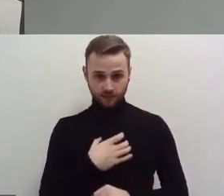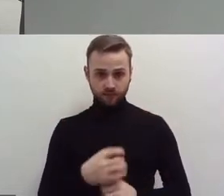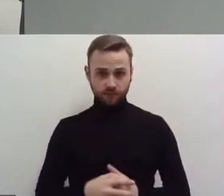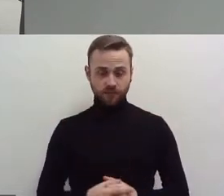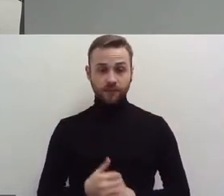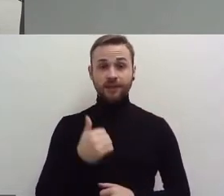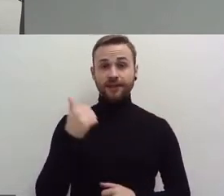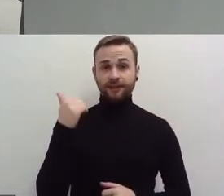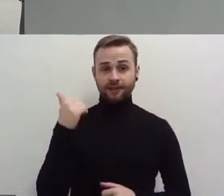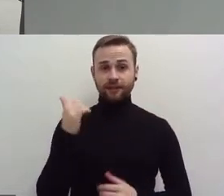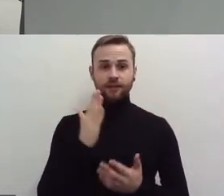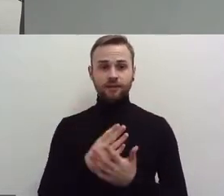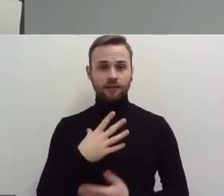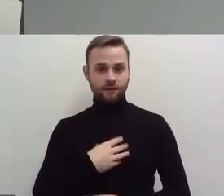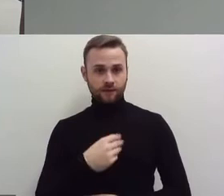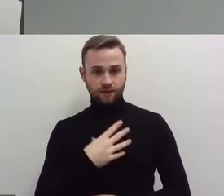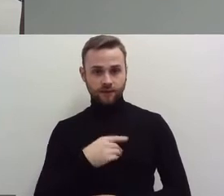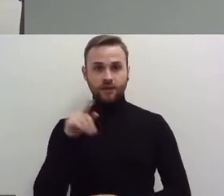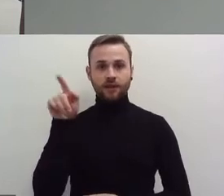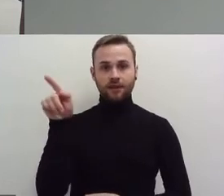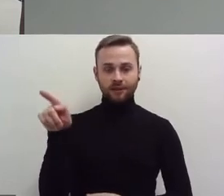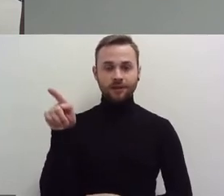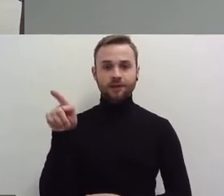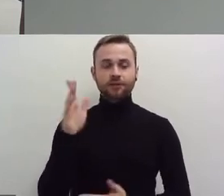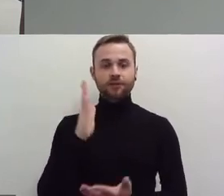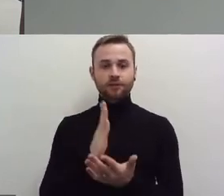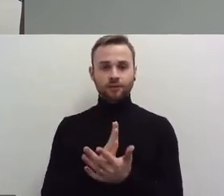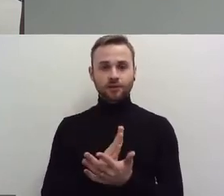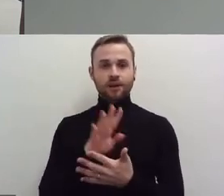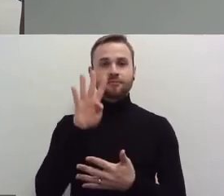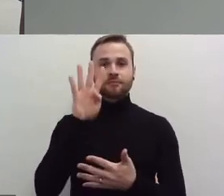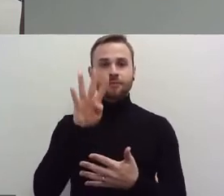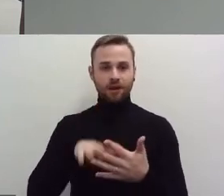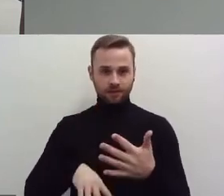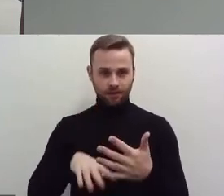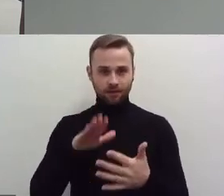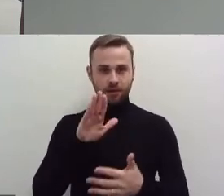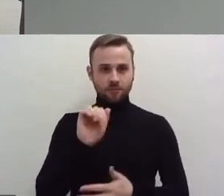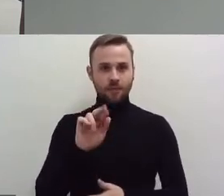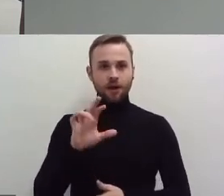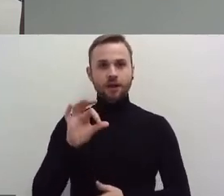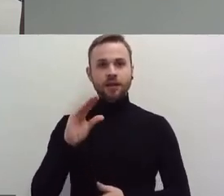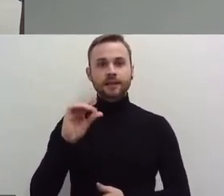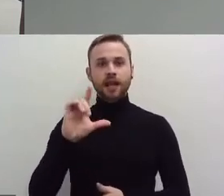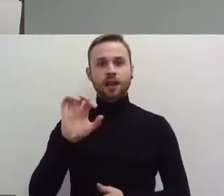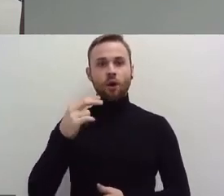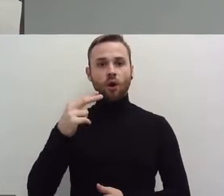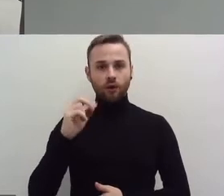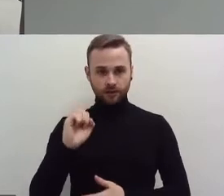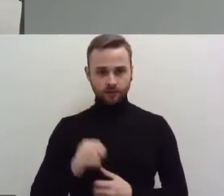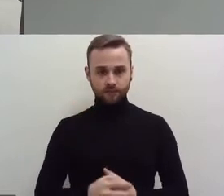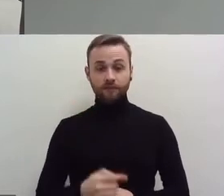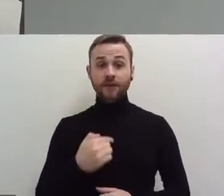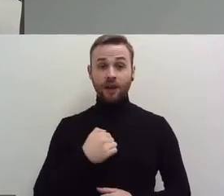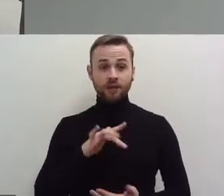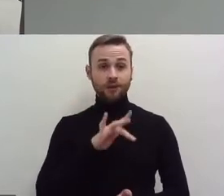And it's because my girlfriend is from Vilnius and I'm from Barcelona. And then we have it always here in Denmark. So we have our homes a